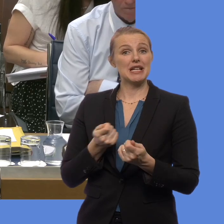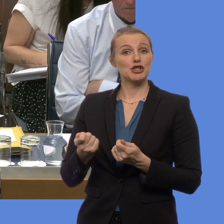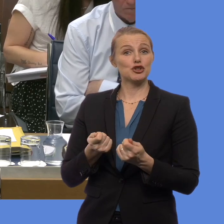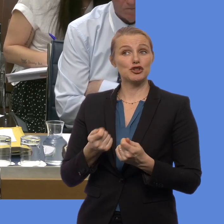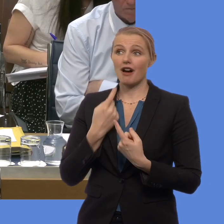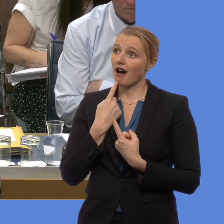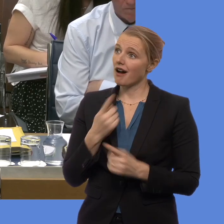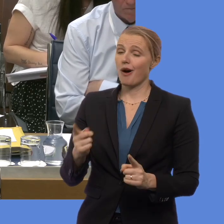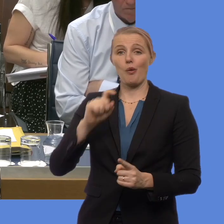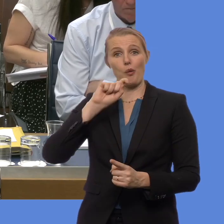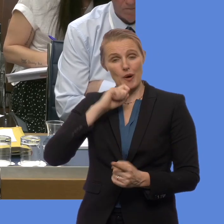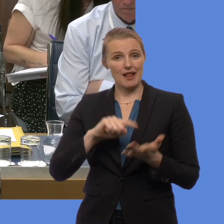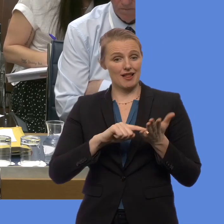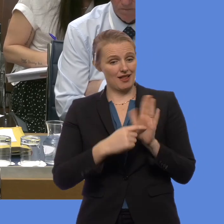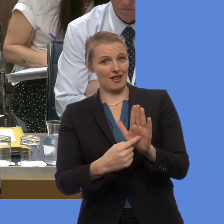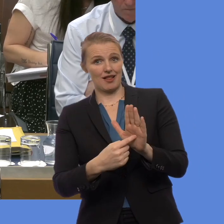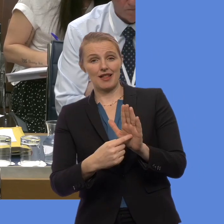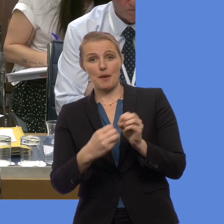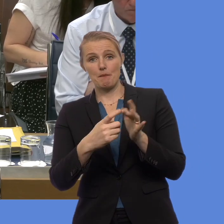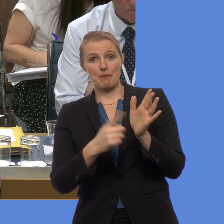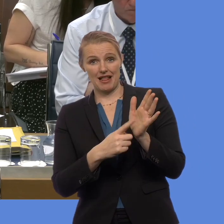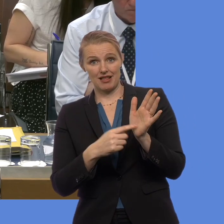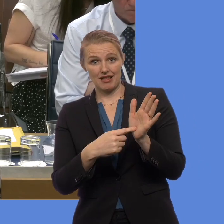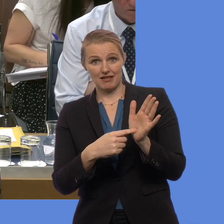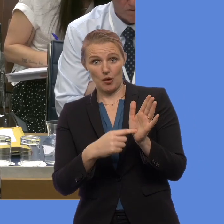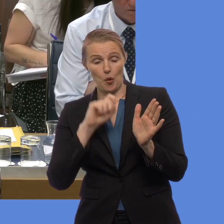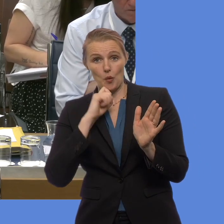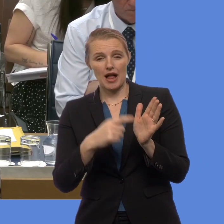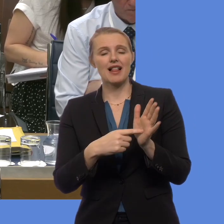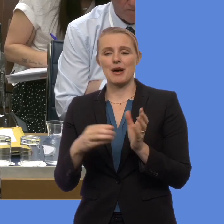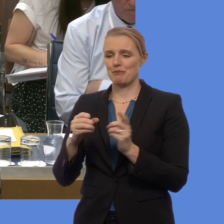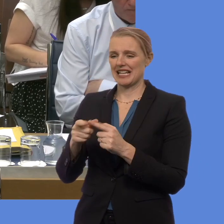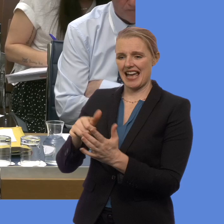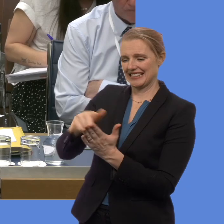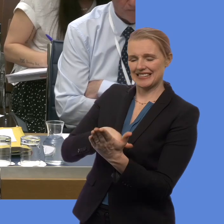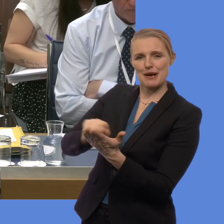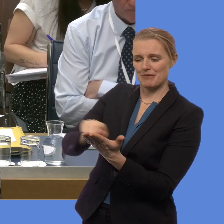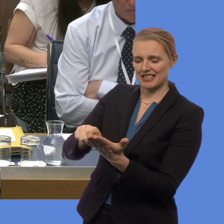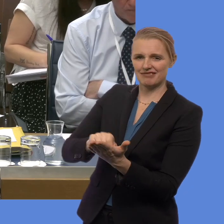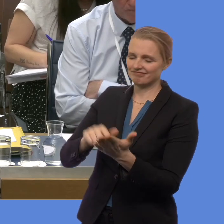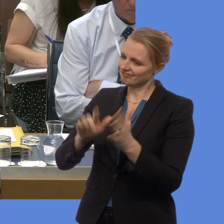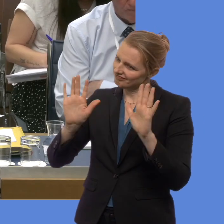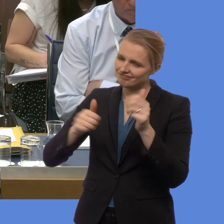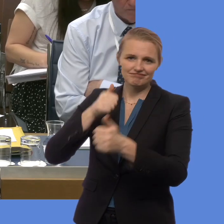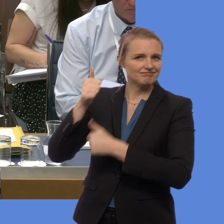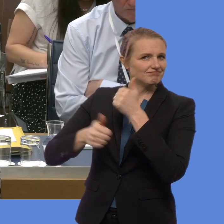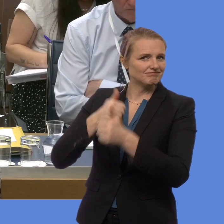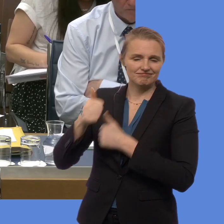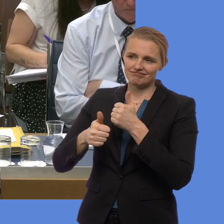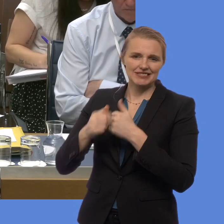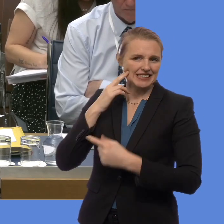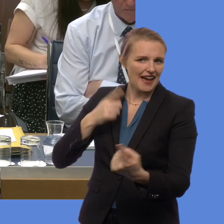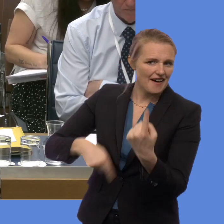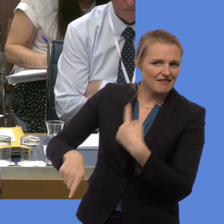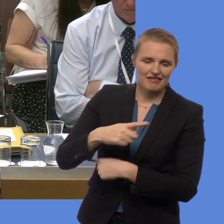of the Sign Language Bill to the Assembly, the British Deaf Association released a statement acknowledging the significant role played by members of the deaf